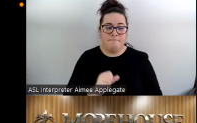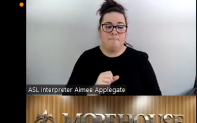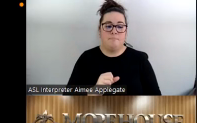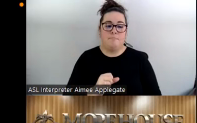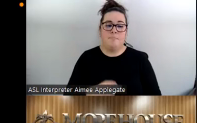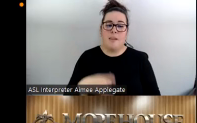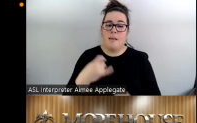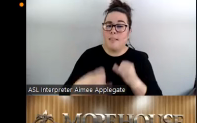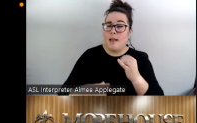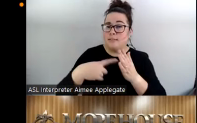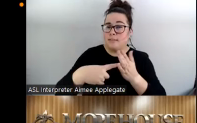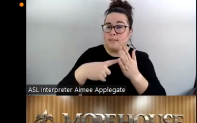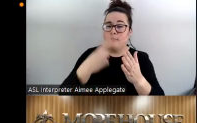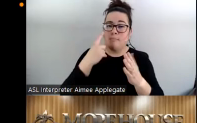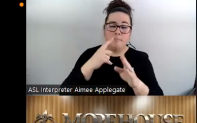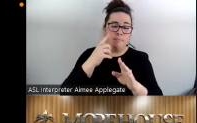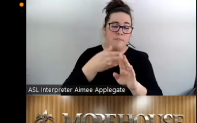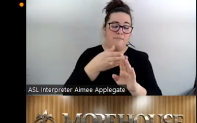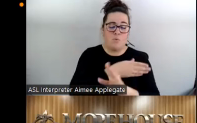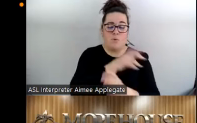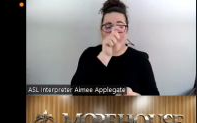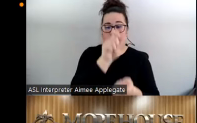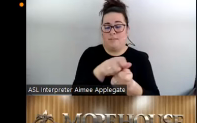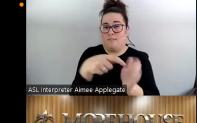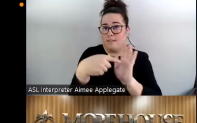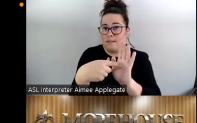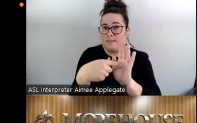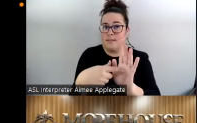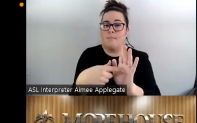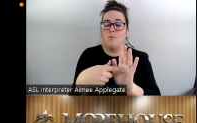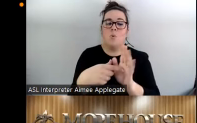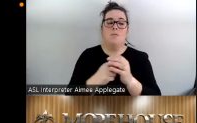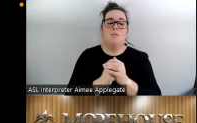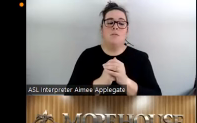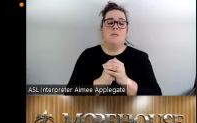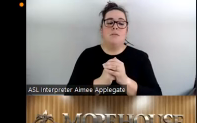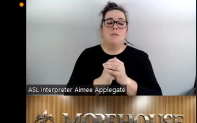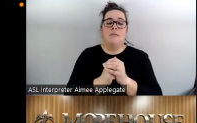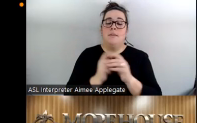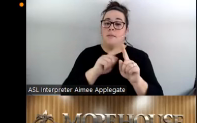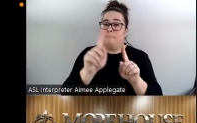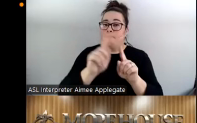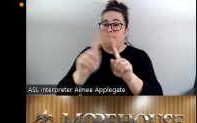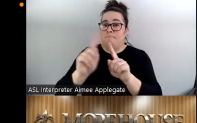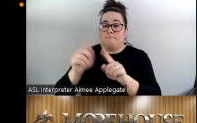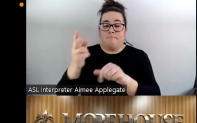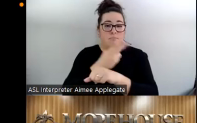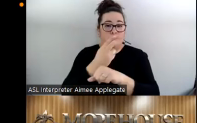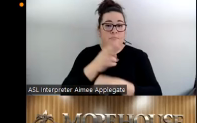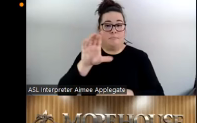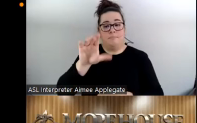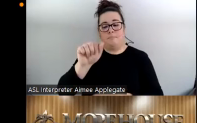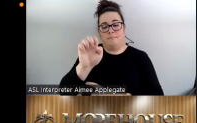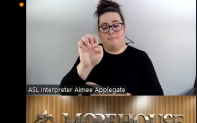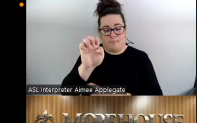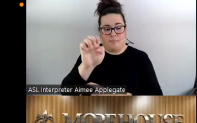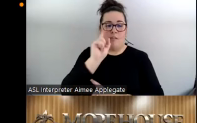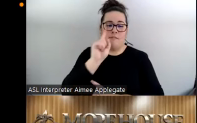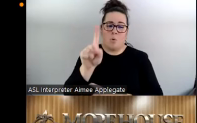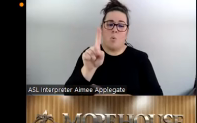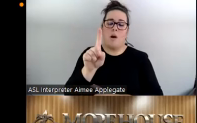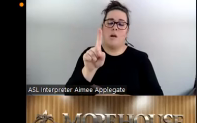these specific examples is this idea of thinking about the different use cases along this continuum of higher levels